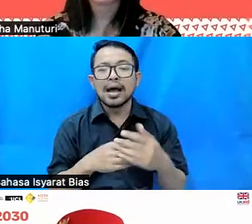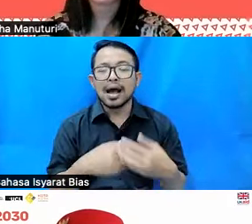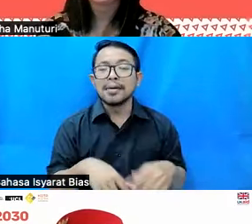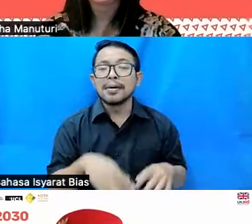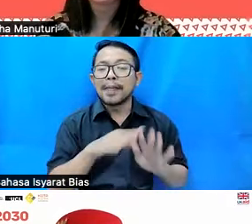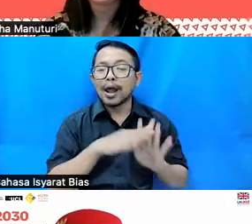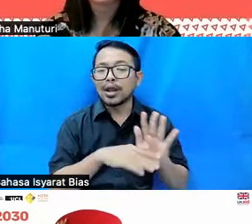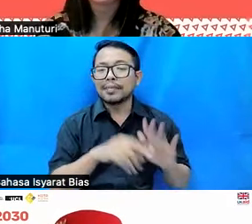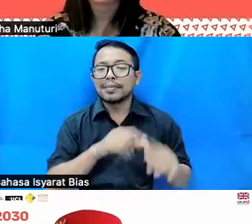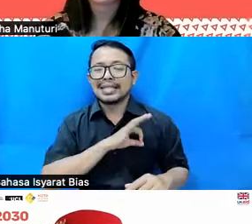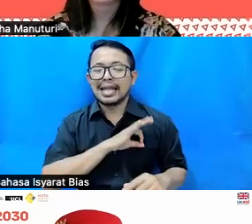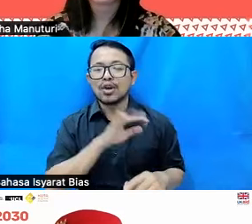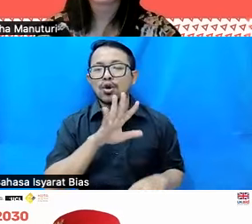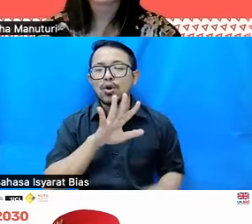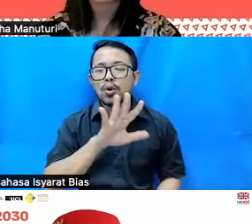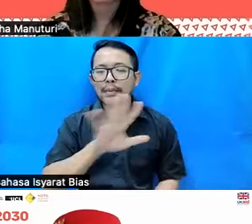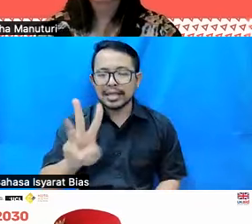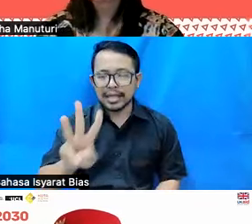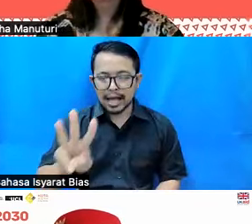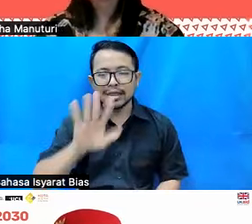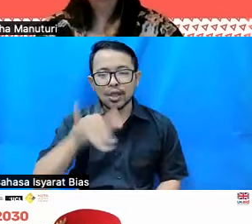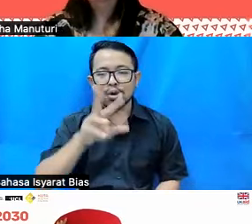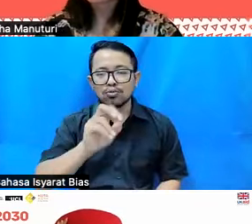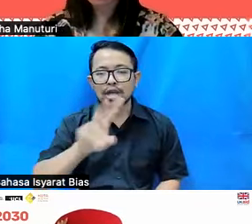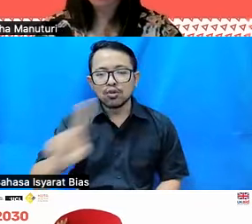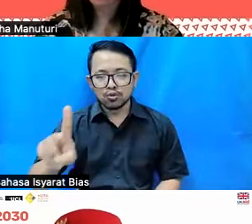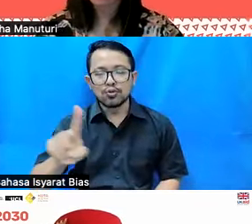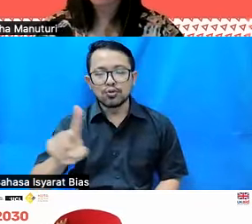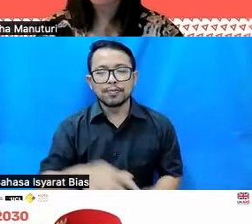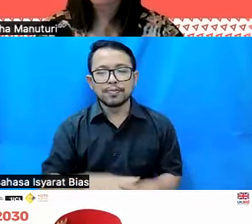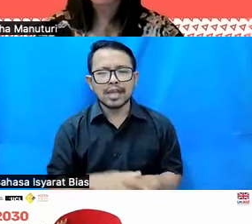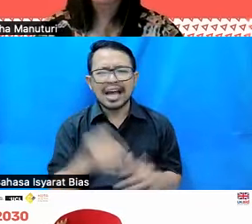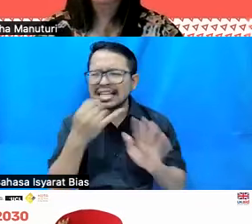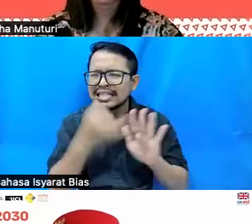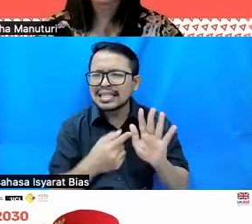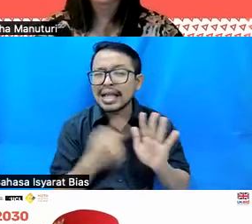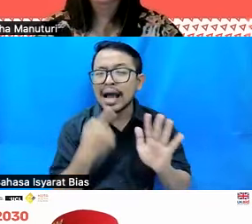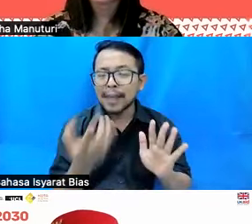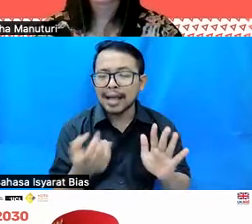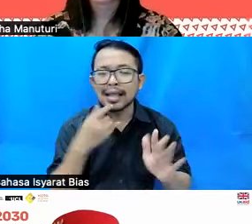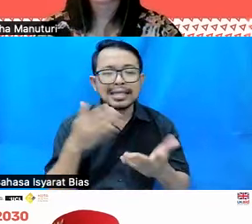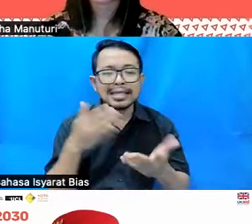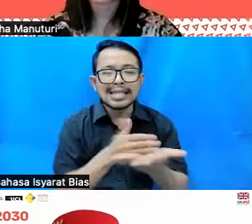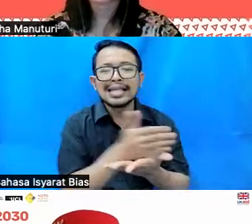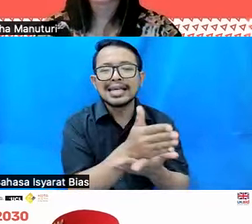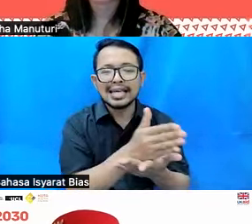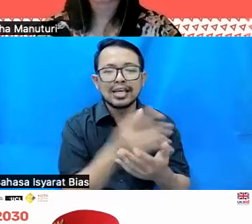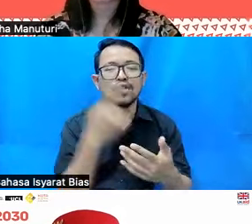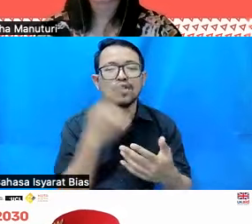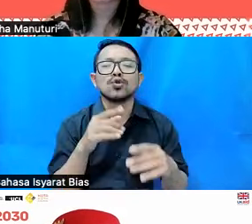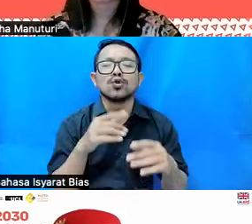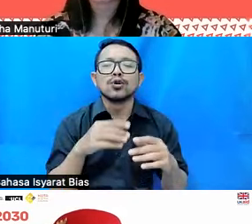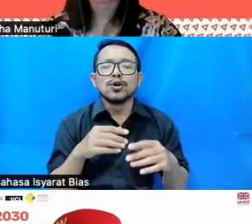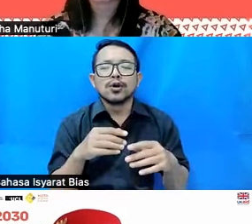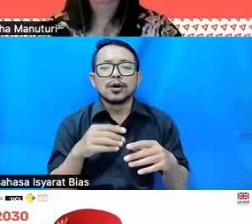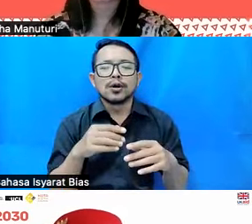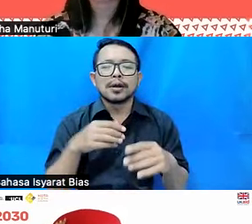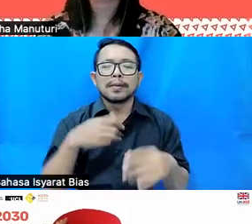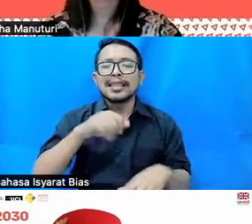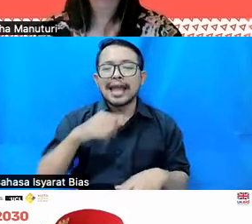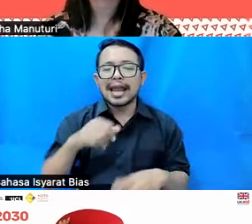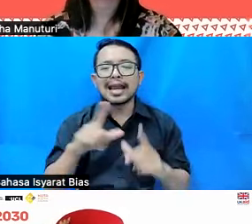Human Rights, in line with the Presidential Regulation number 53, year 2021, which is a document that contains strategic